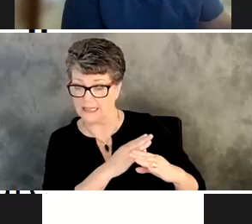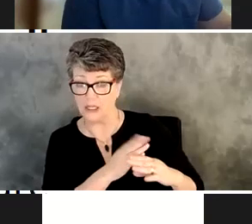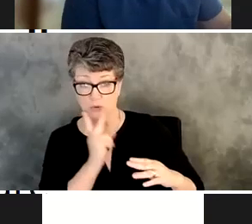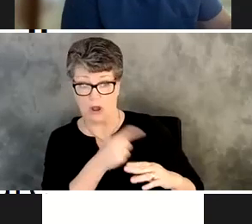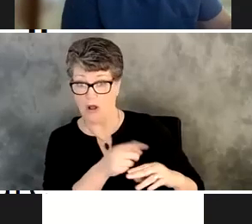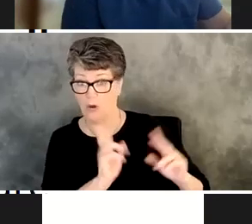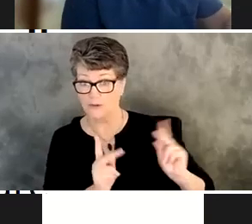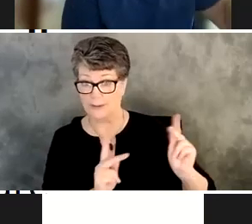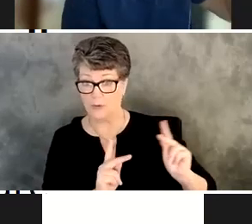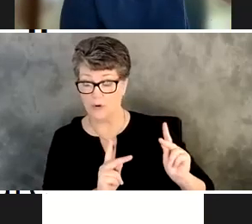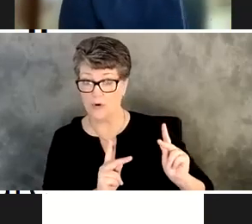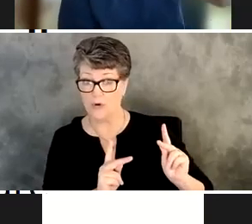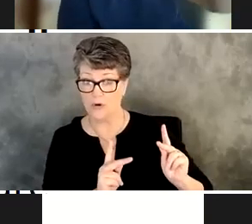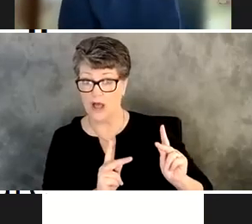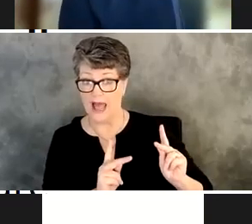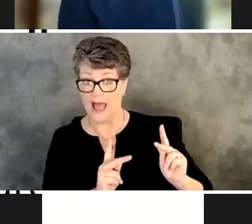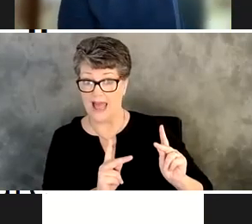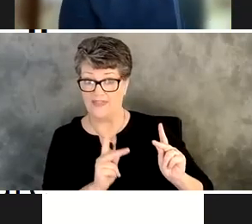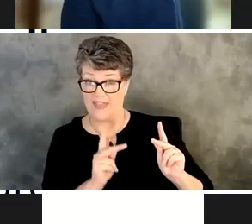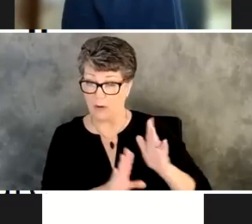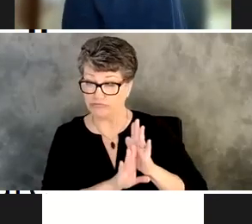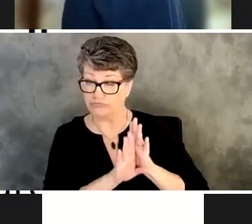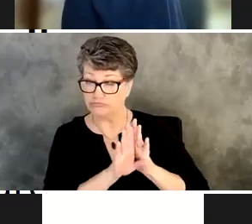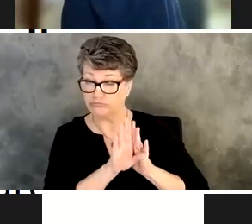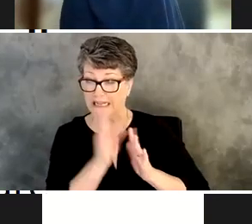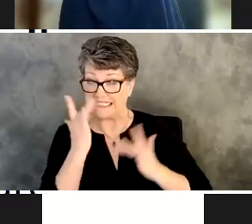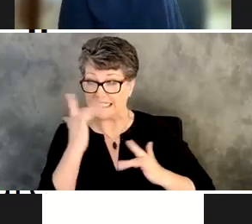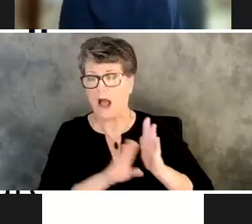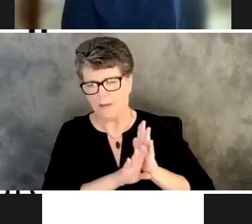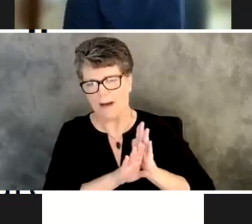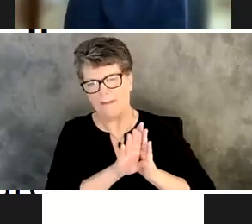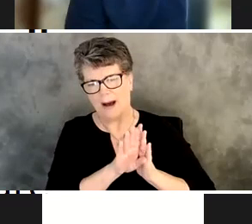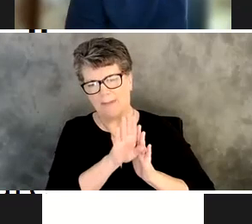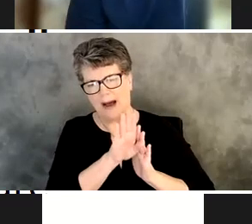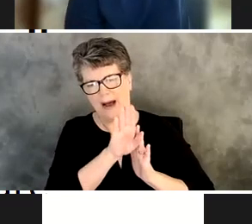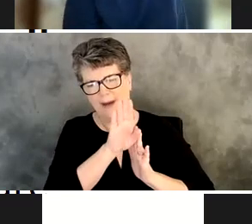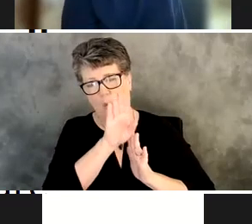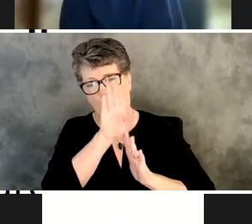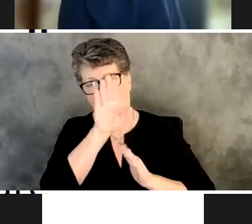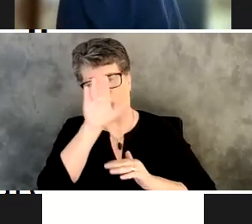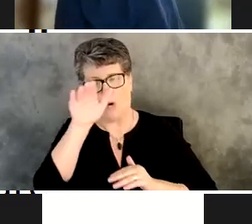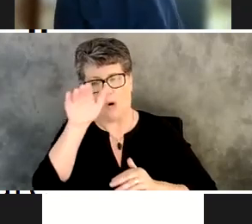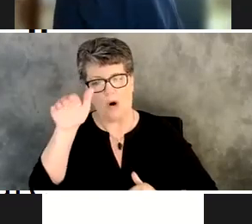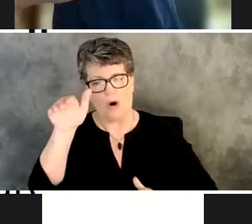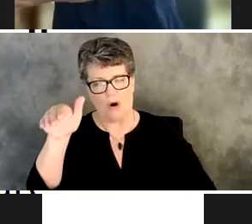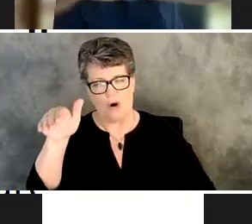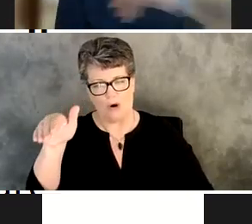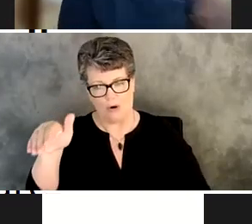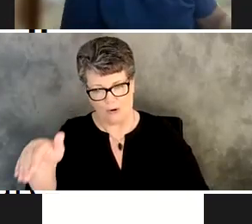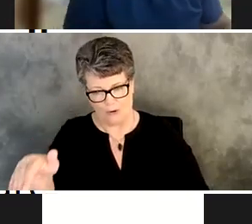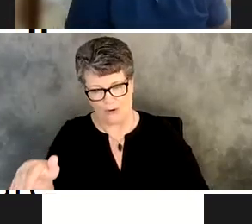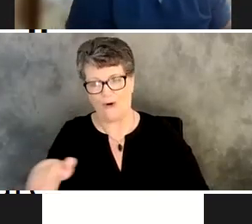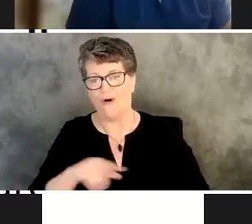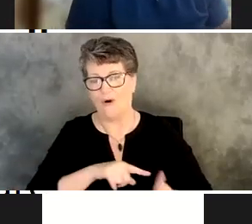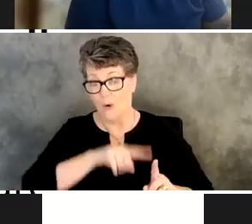folks, their curve, everybody came down like this in terms of infections. We kind of slowly came down as a country,